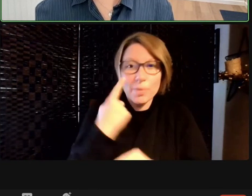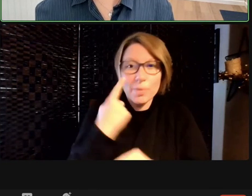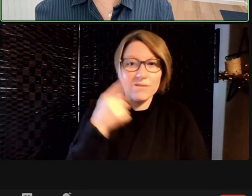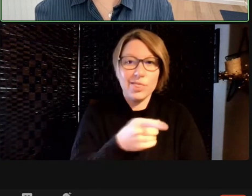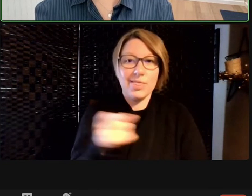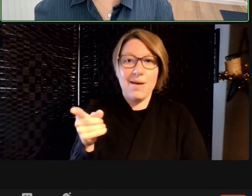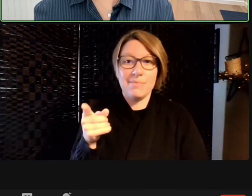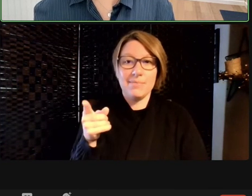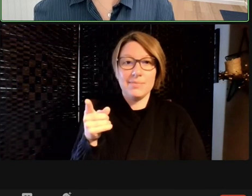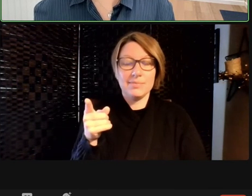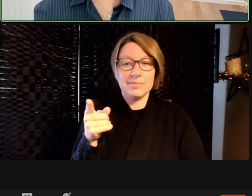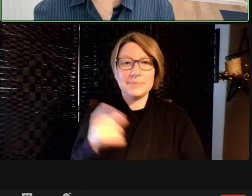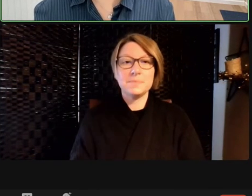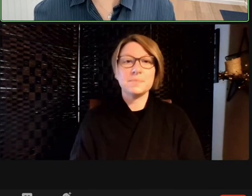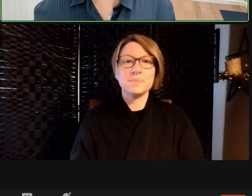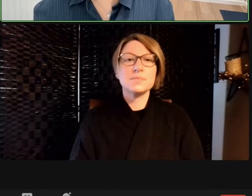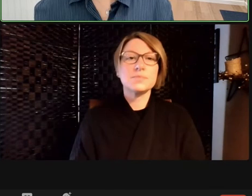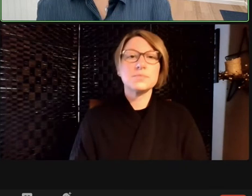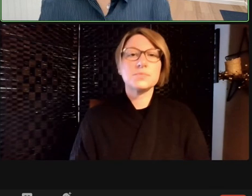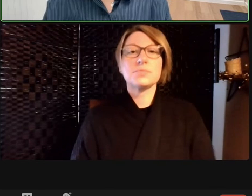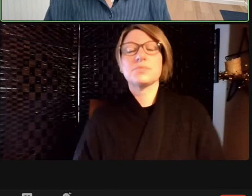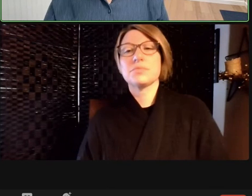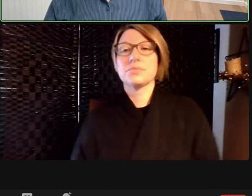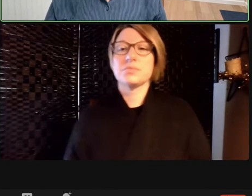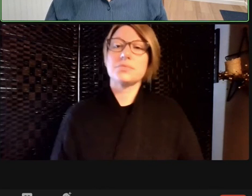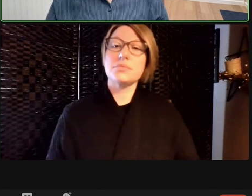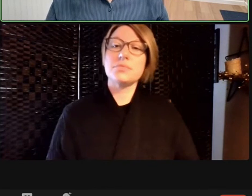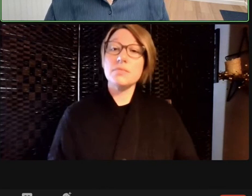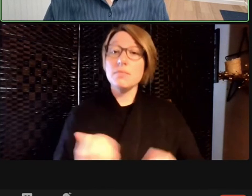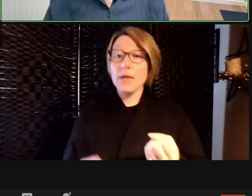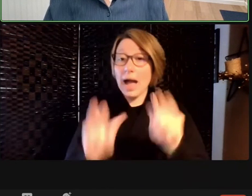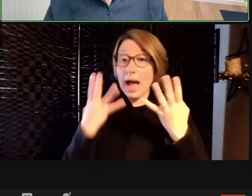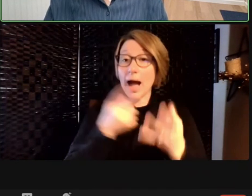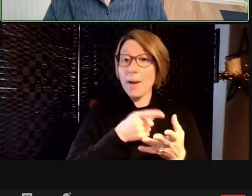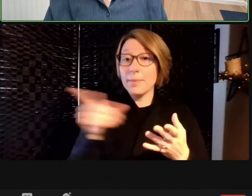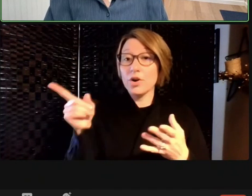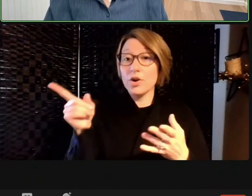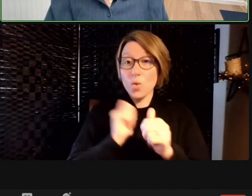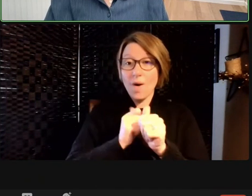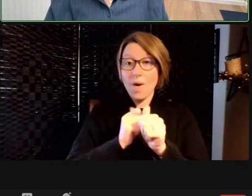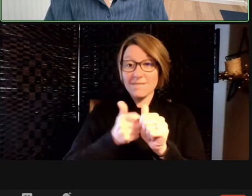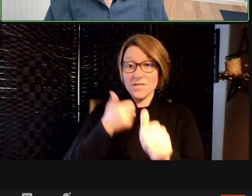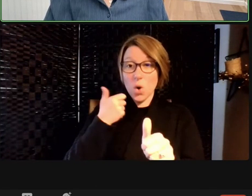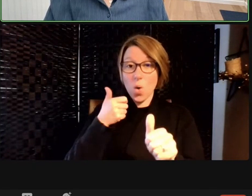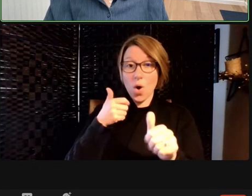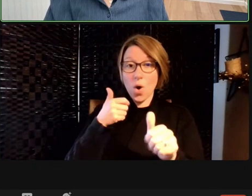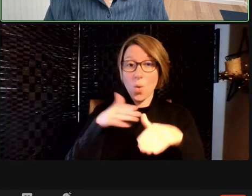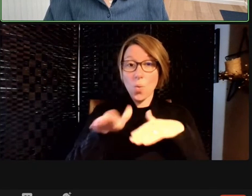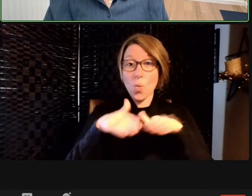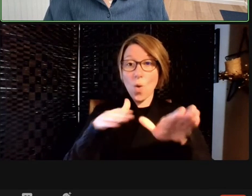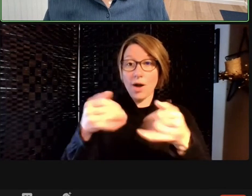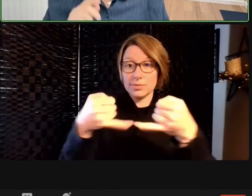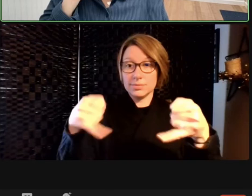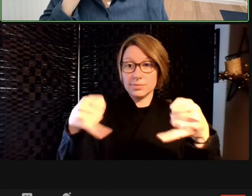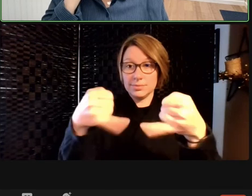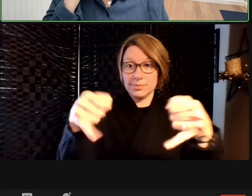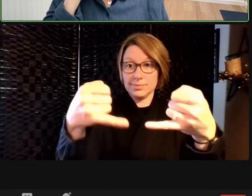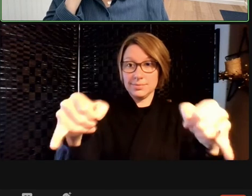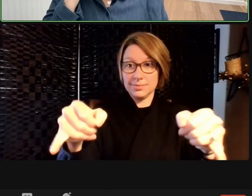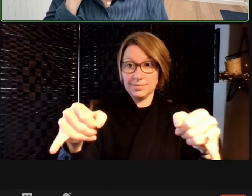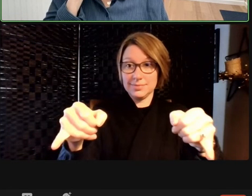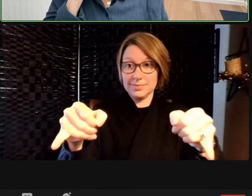Okay. And then finally, how many of you avoid walking on sidewalk cracks so you won't